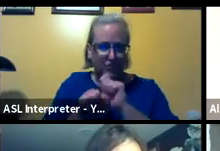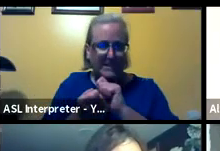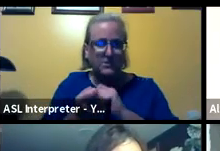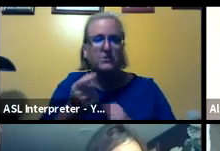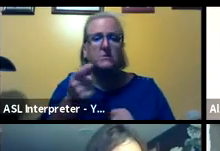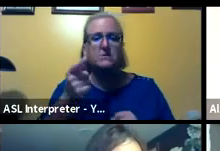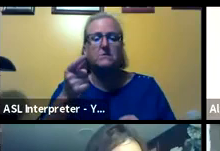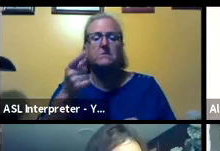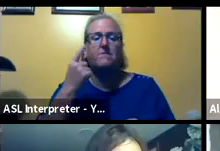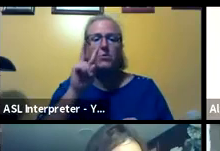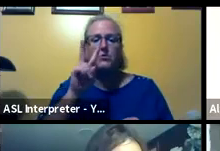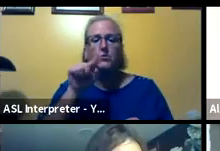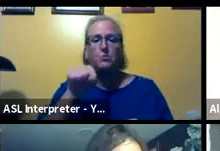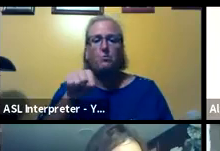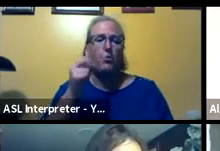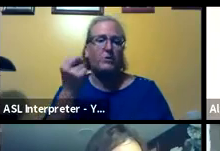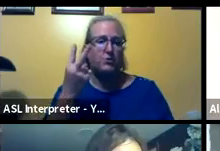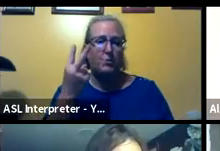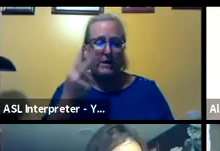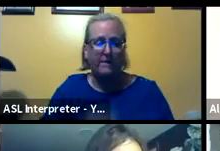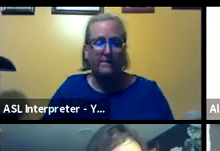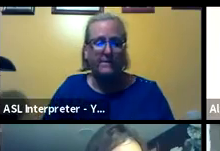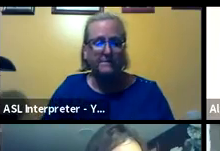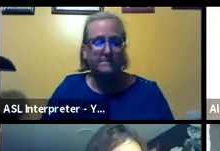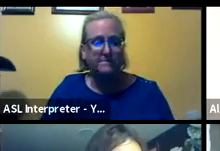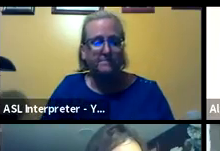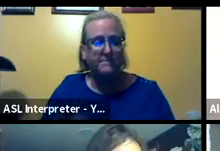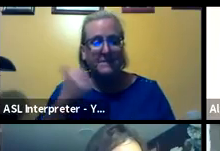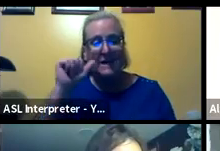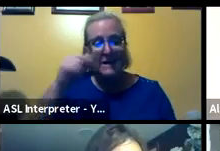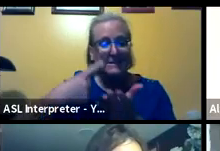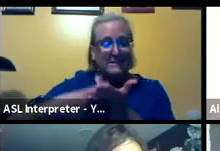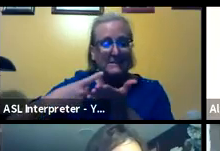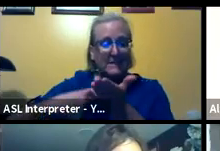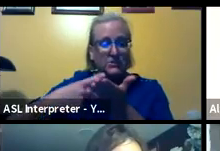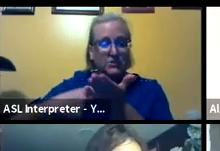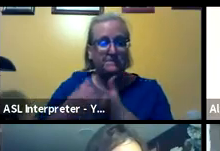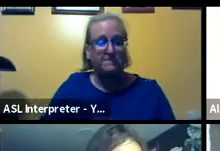policy 2.12. Any discussion?